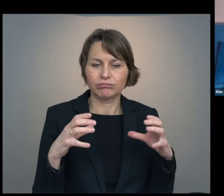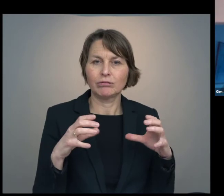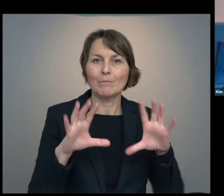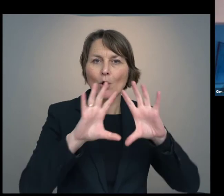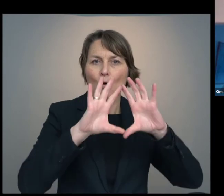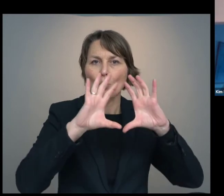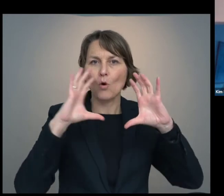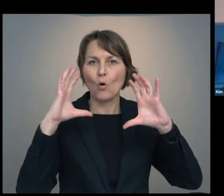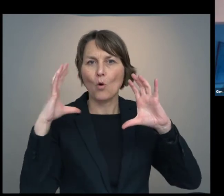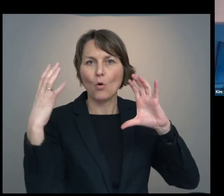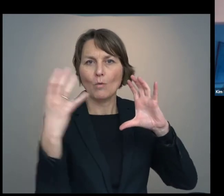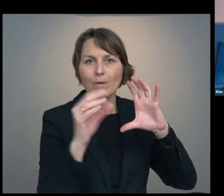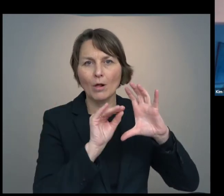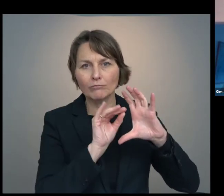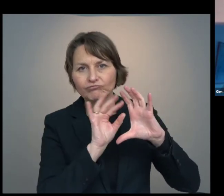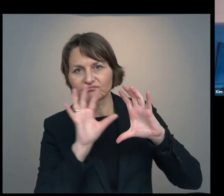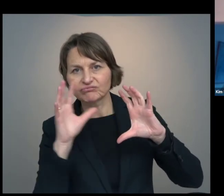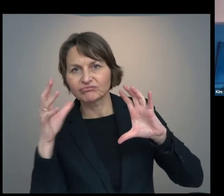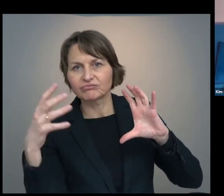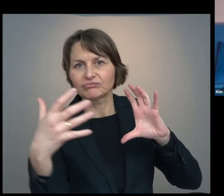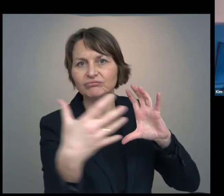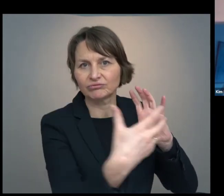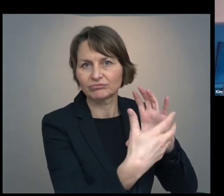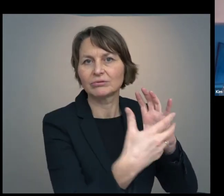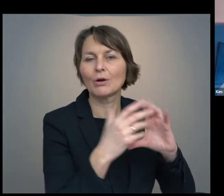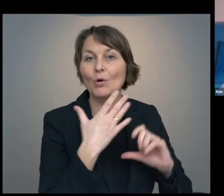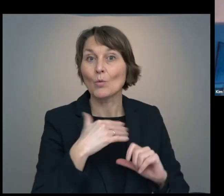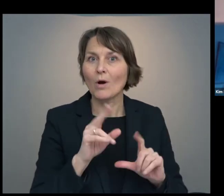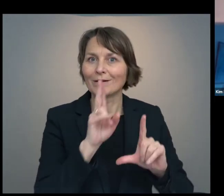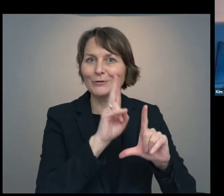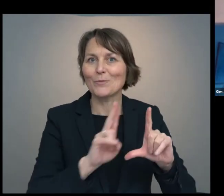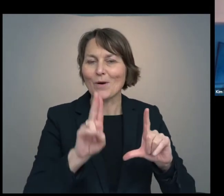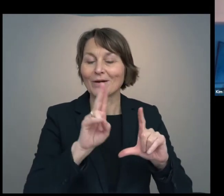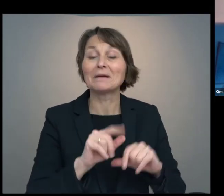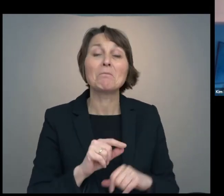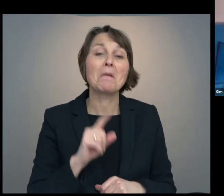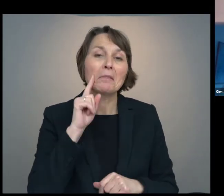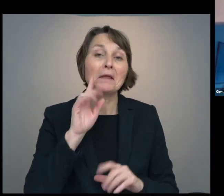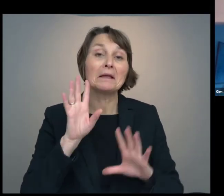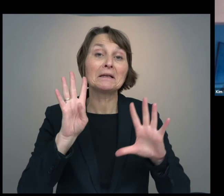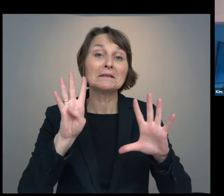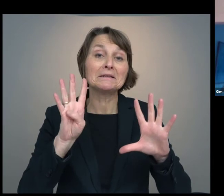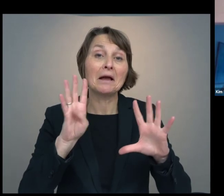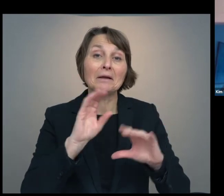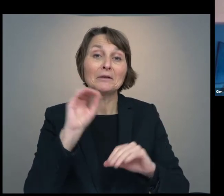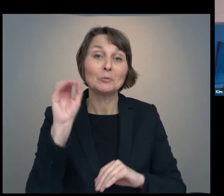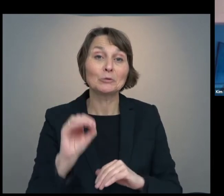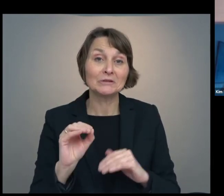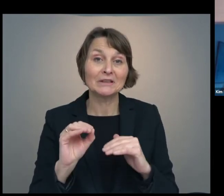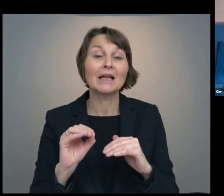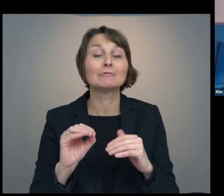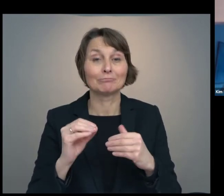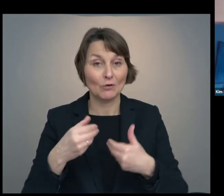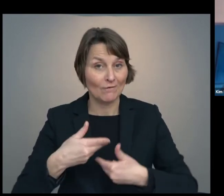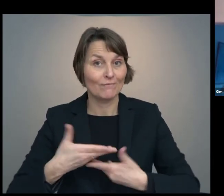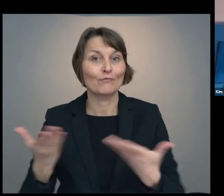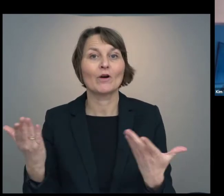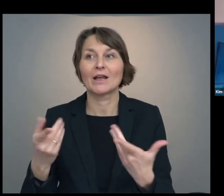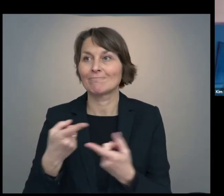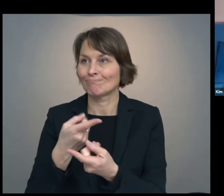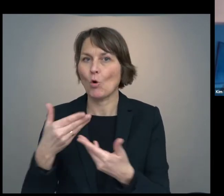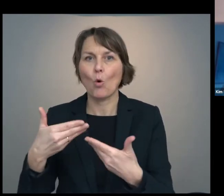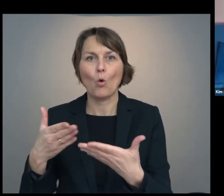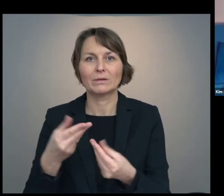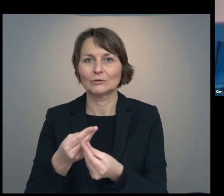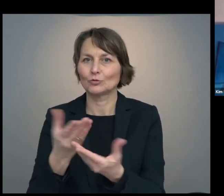to grow the reach of Umbrago, and the majority, 90%, is